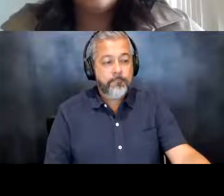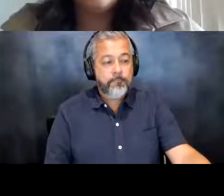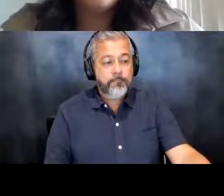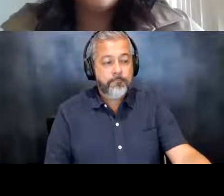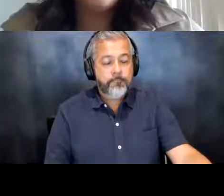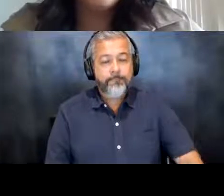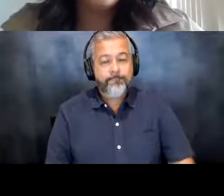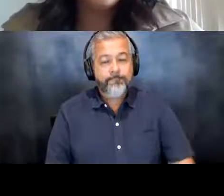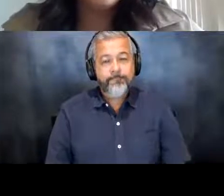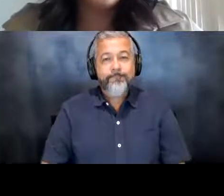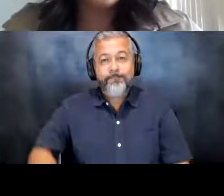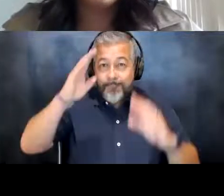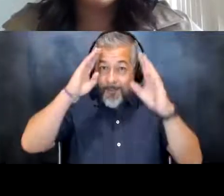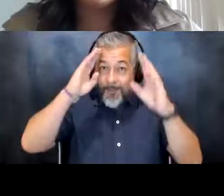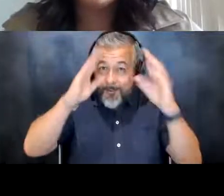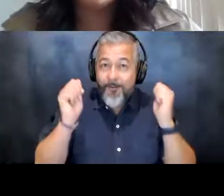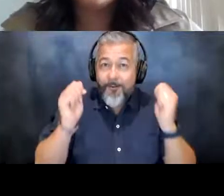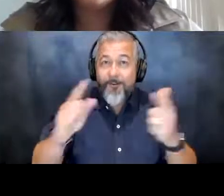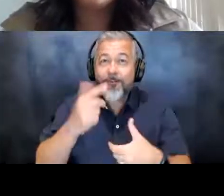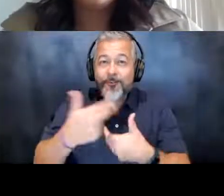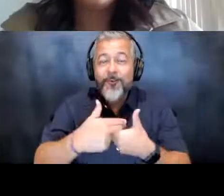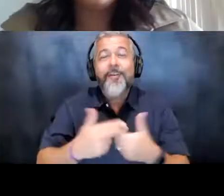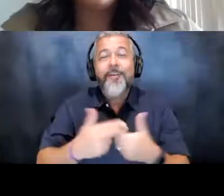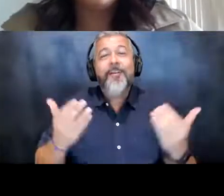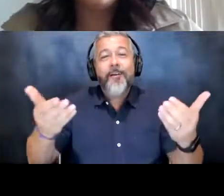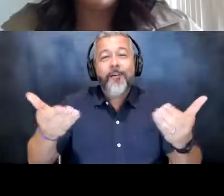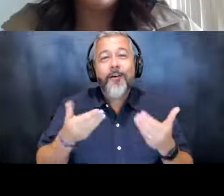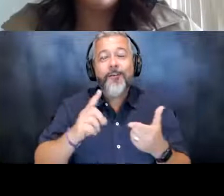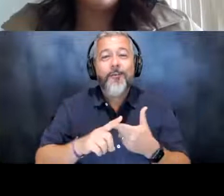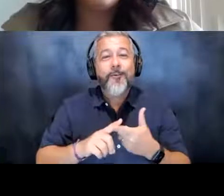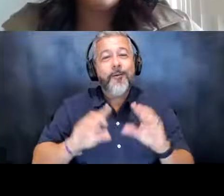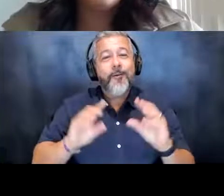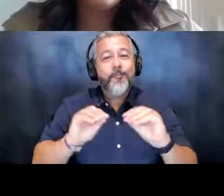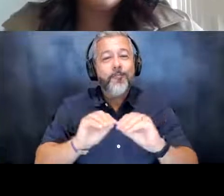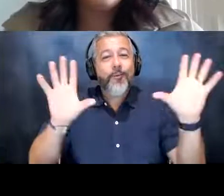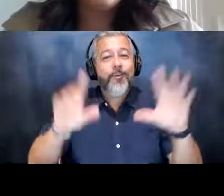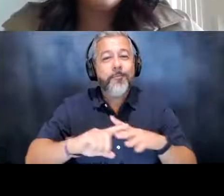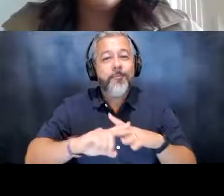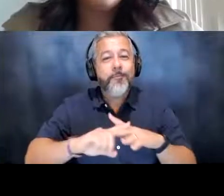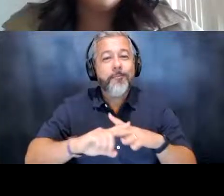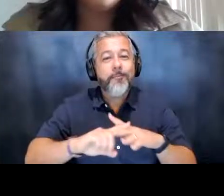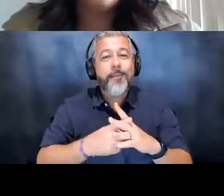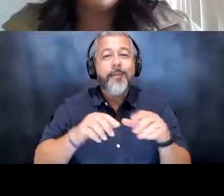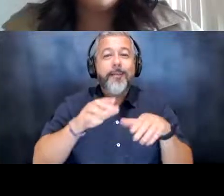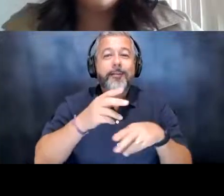Hello, everyone that has joined in. Welcome to the Brilliant Beginnings Childcare Data Landscape Stakeholder